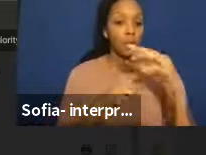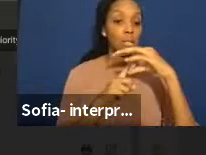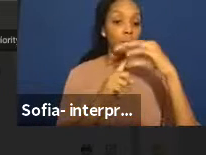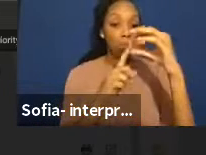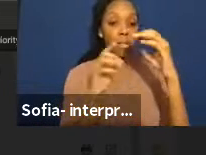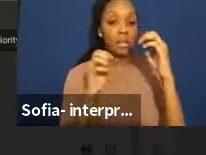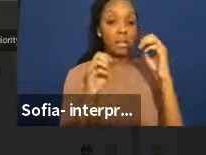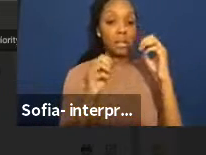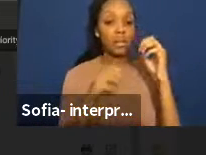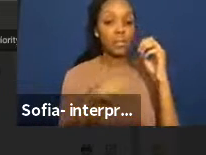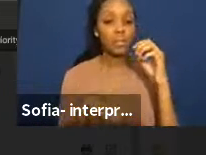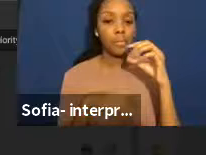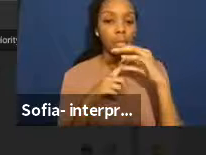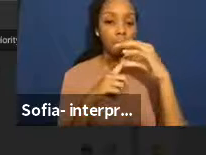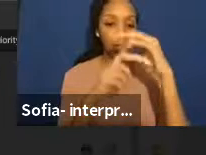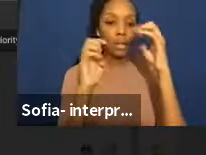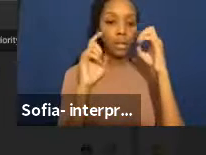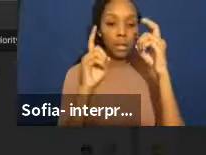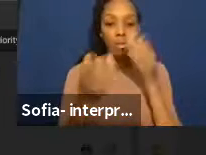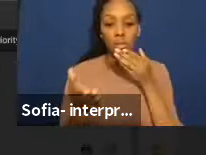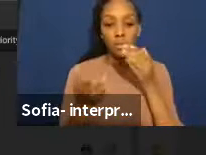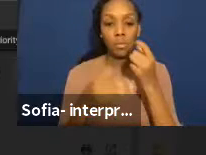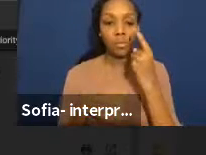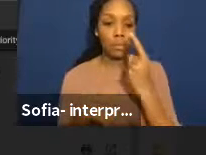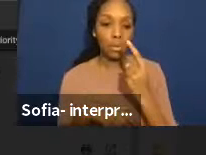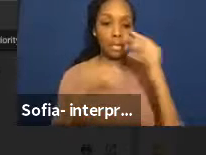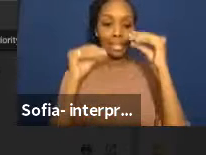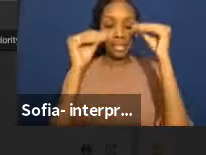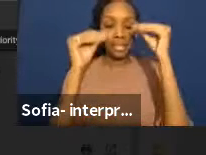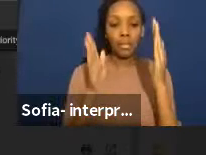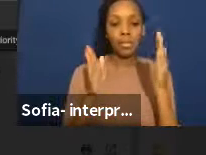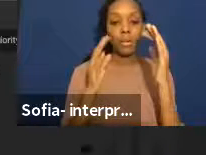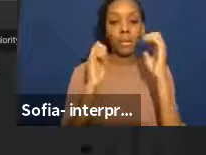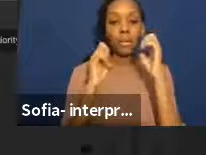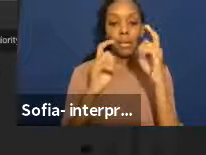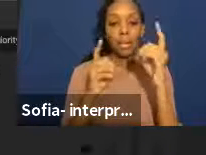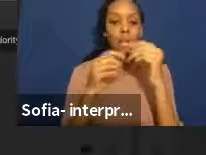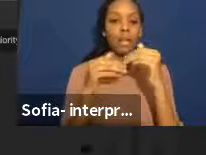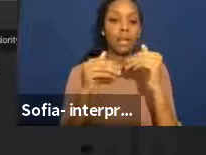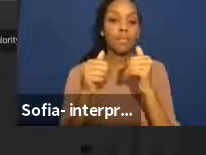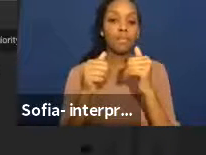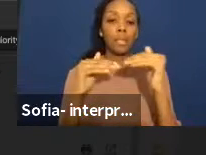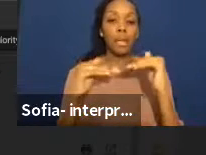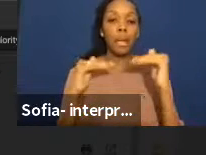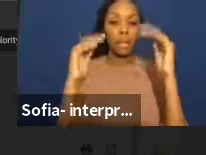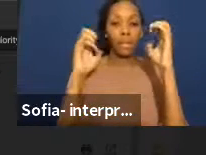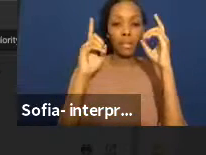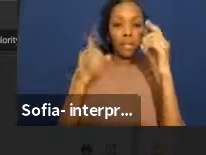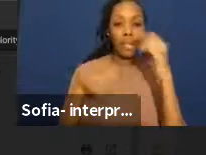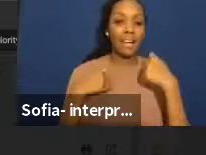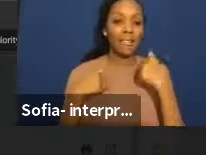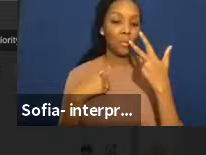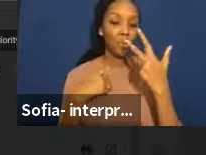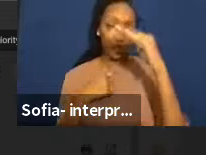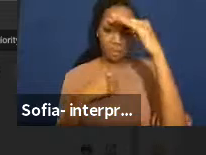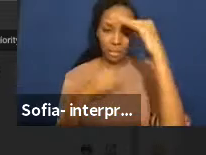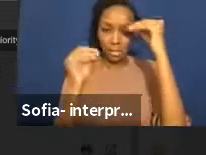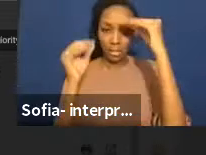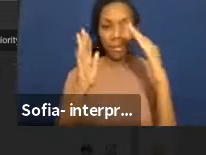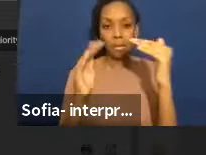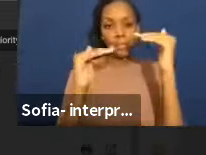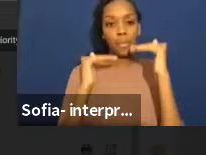Specialized education services is 1. Teacher education and higher education is 3. And the health and human